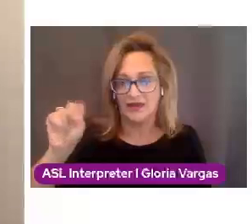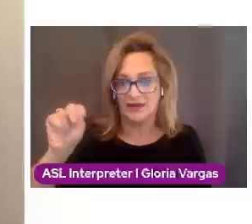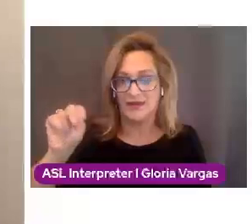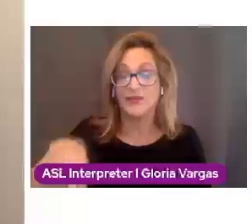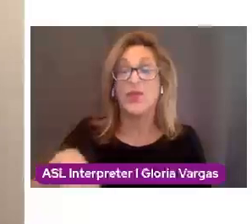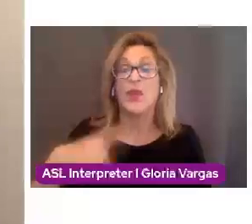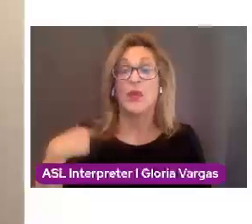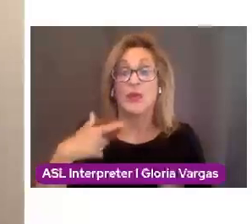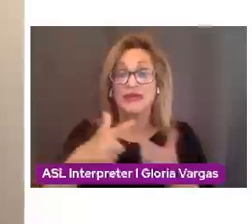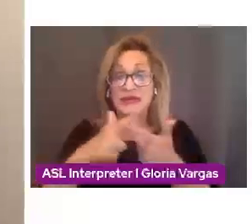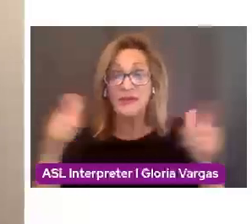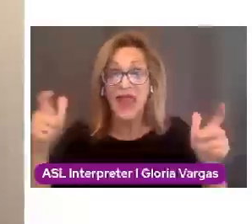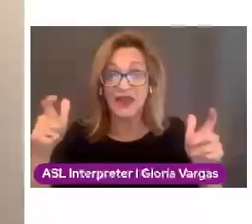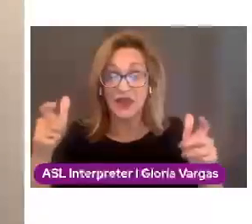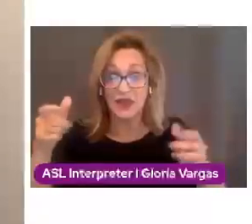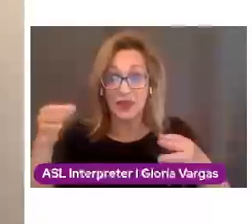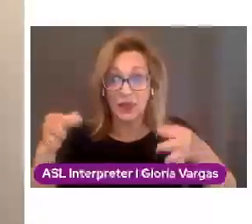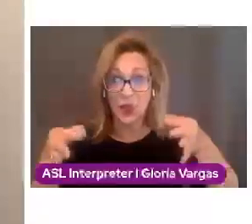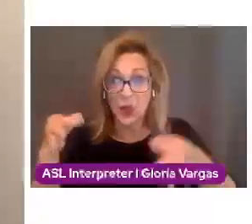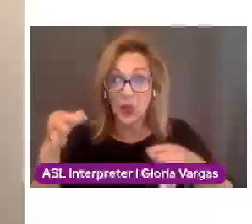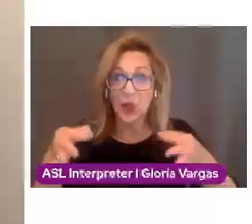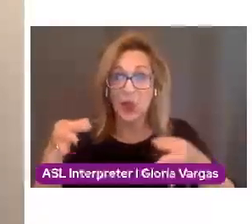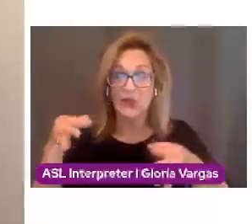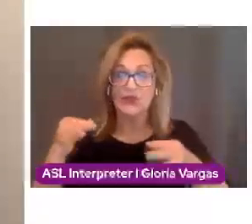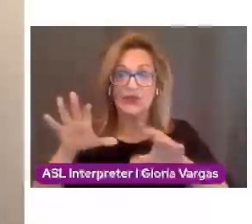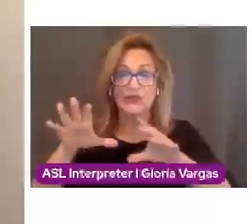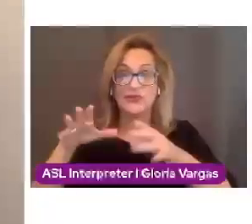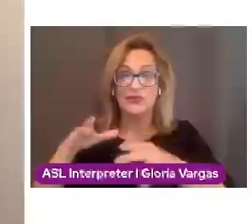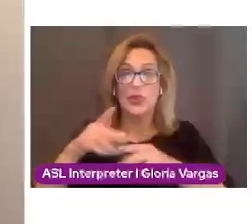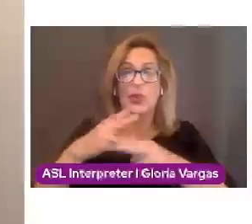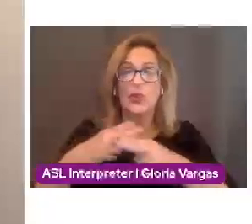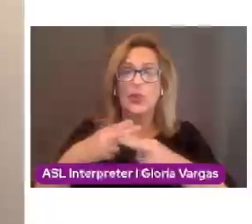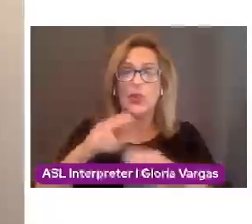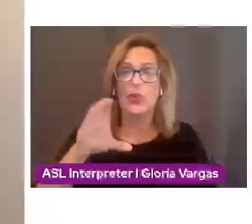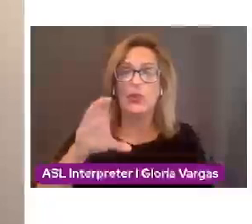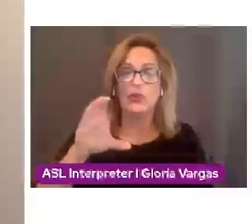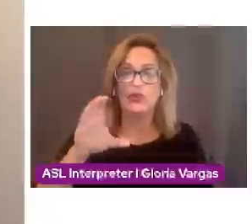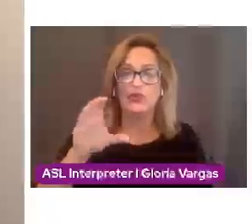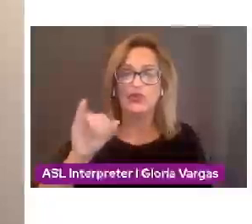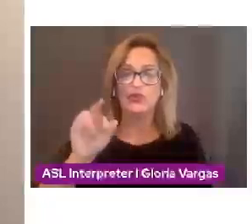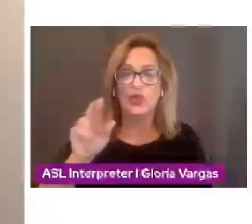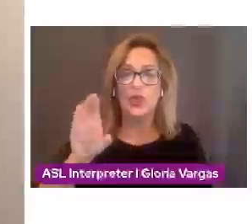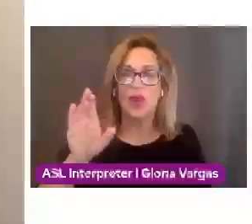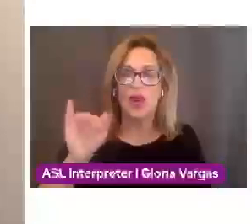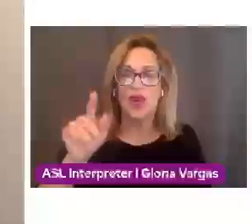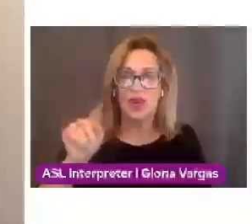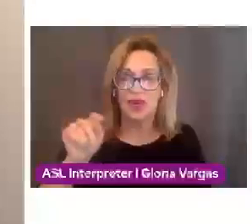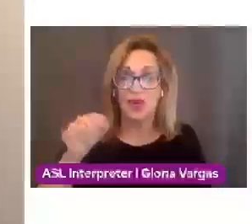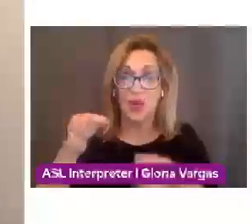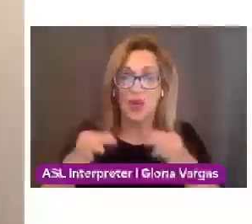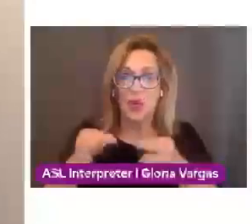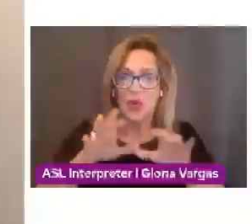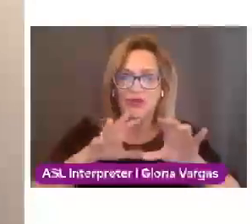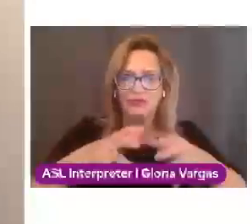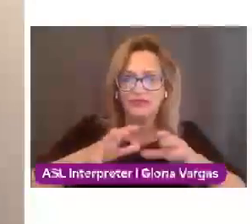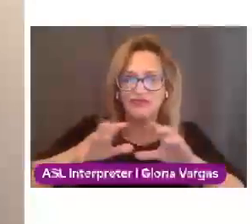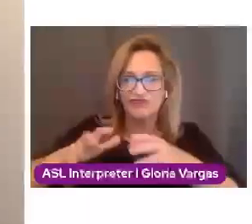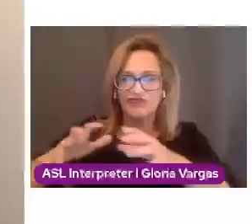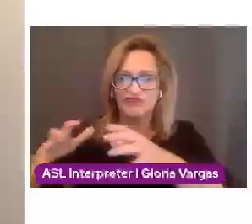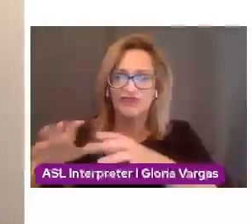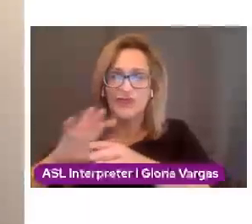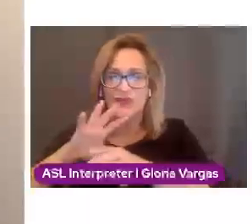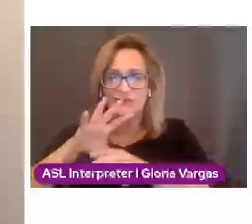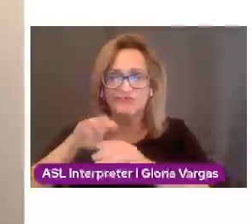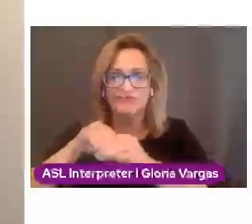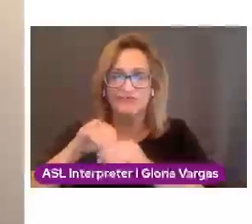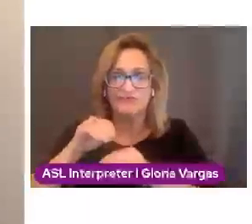So there are at the time, there were 9 circuit courts in the U.S. judiciary. There were 9 circuit courts, and you